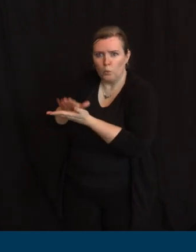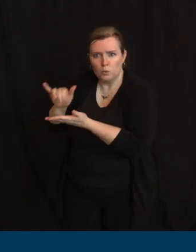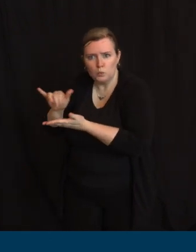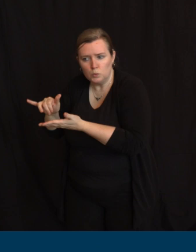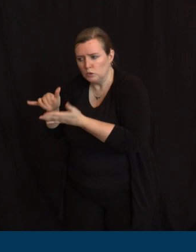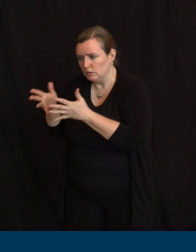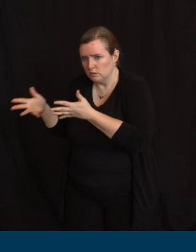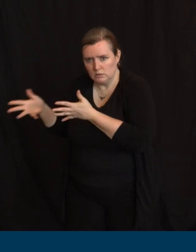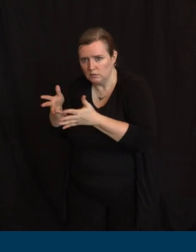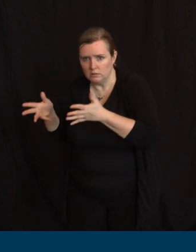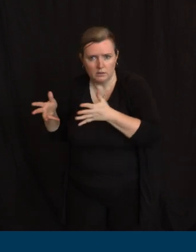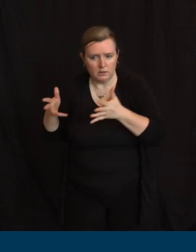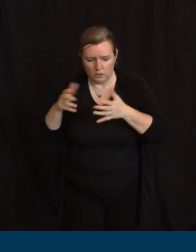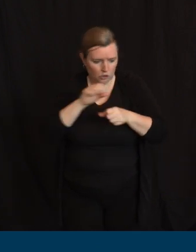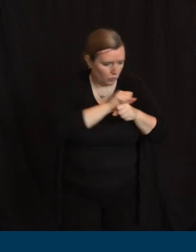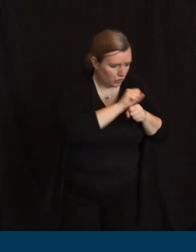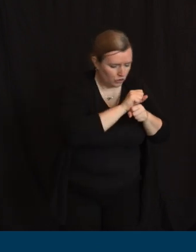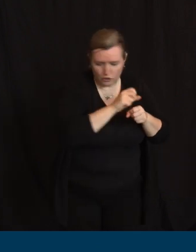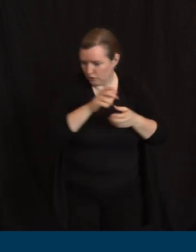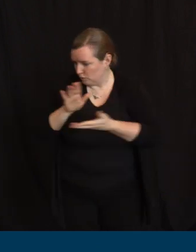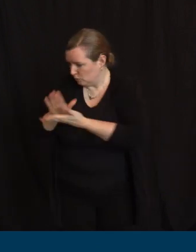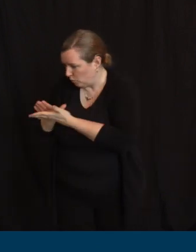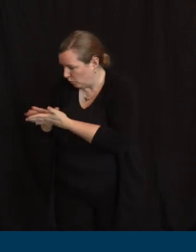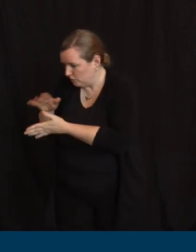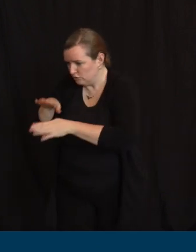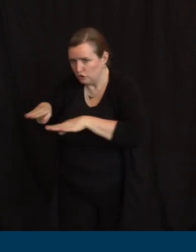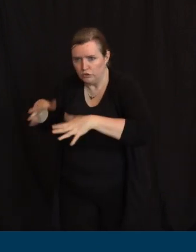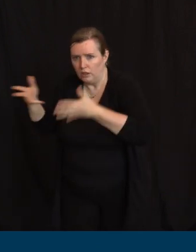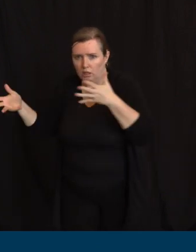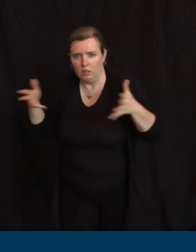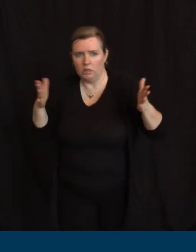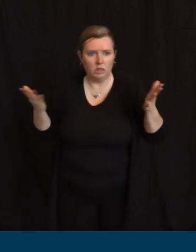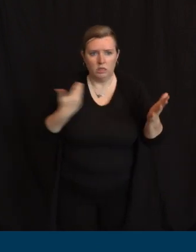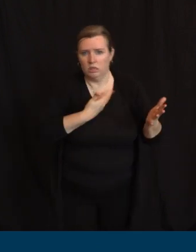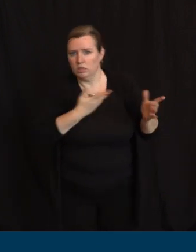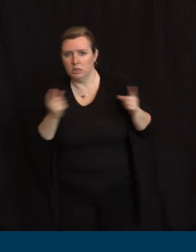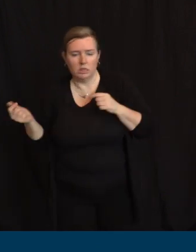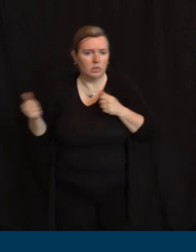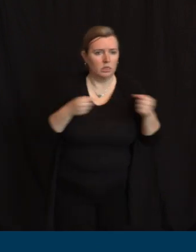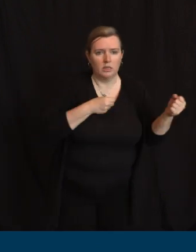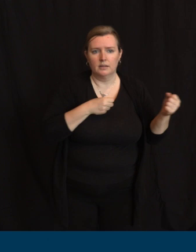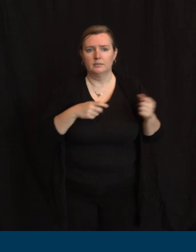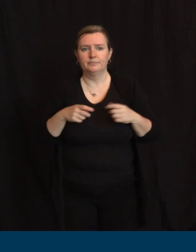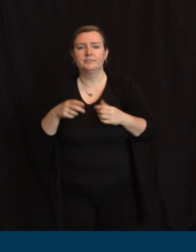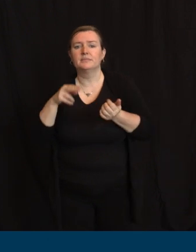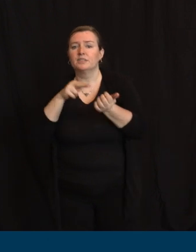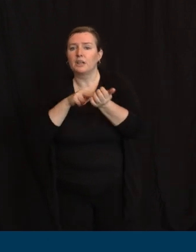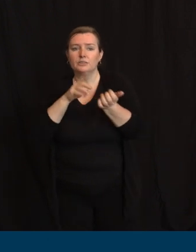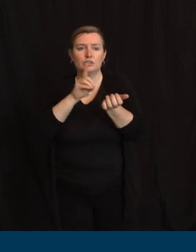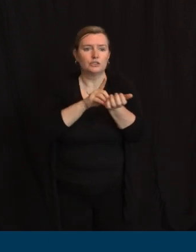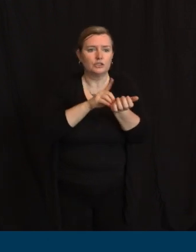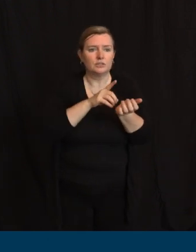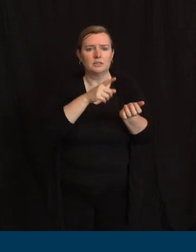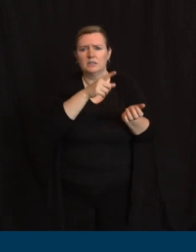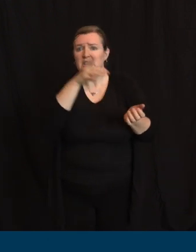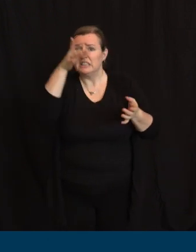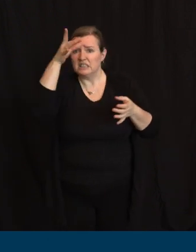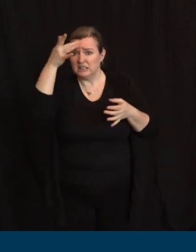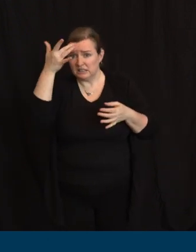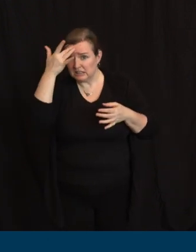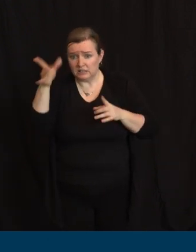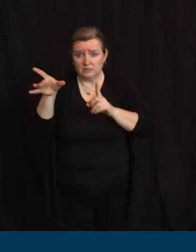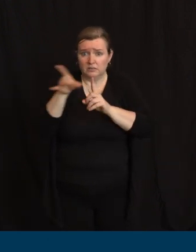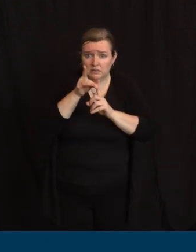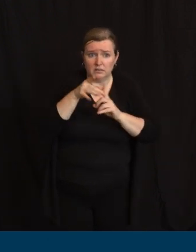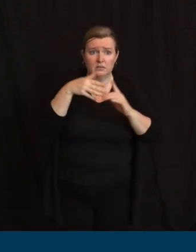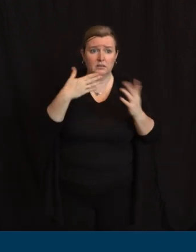your work as an essential employee. So these are certainly extraordinary times, and they come with novel